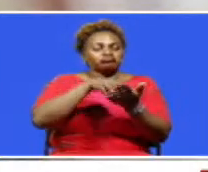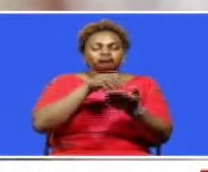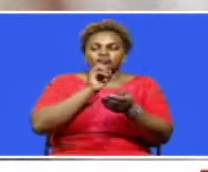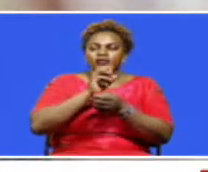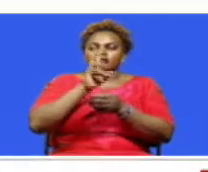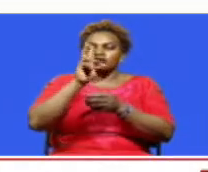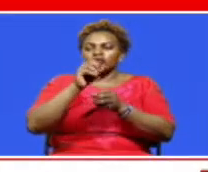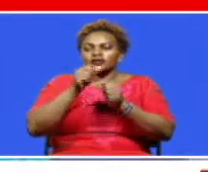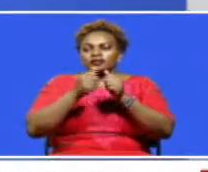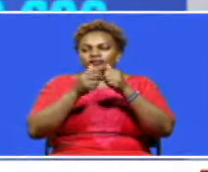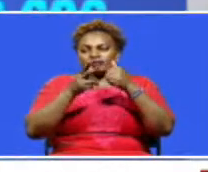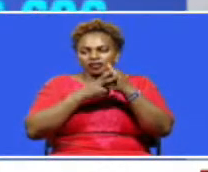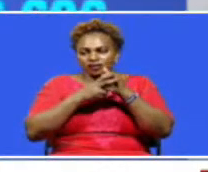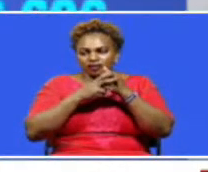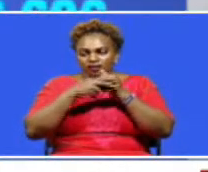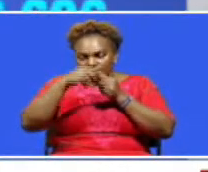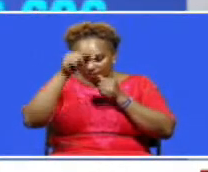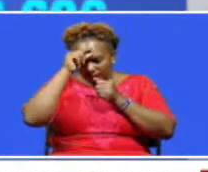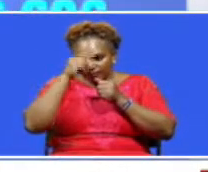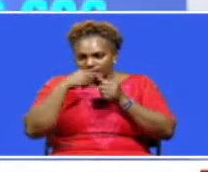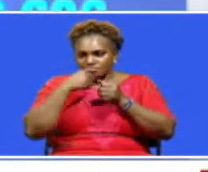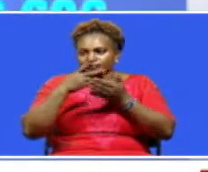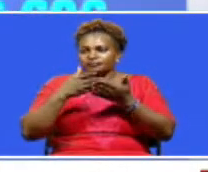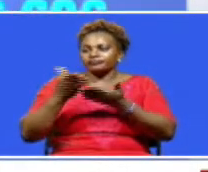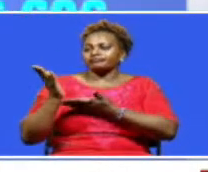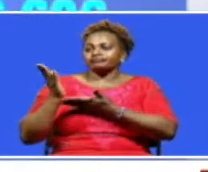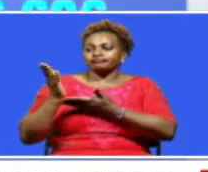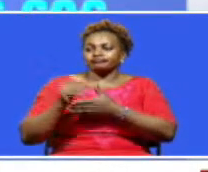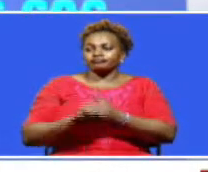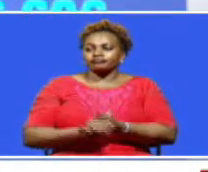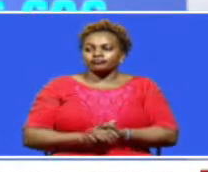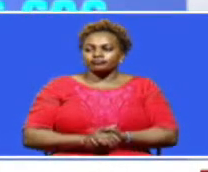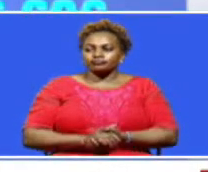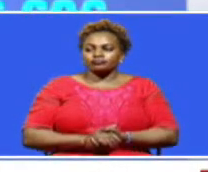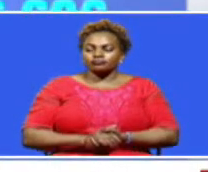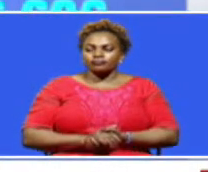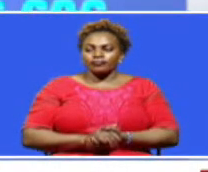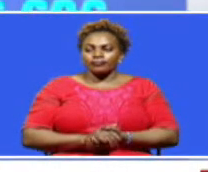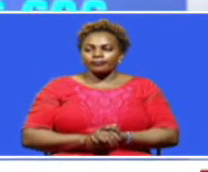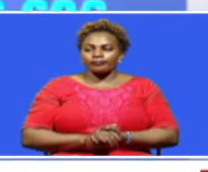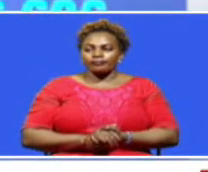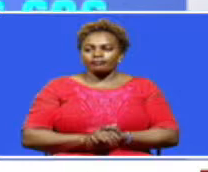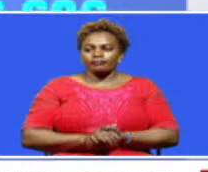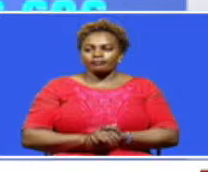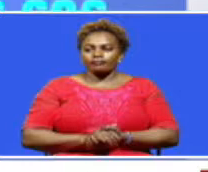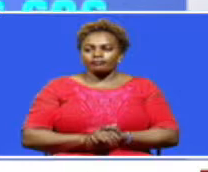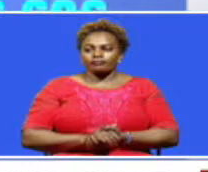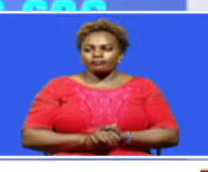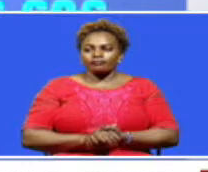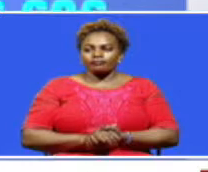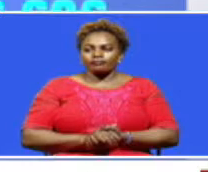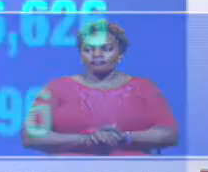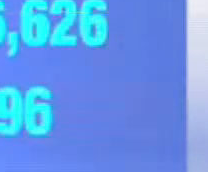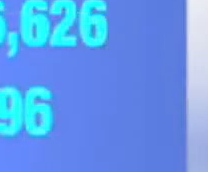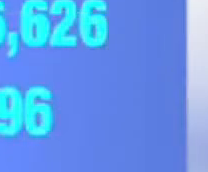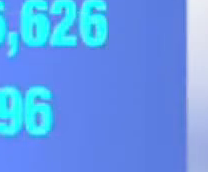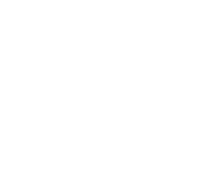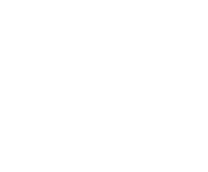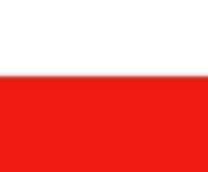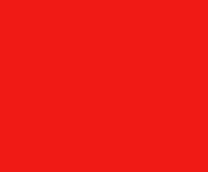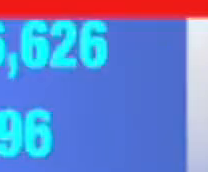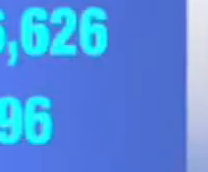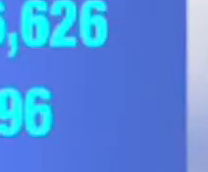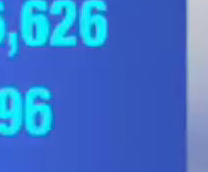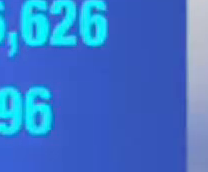In the 2017 election, Governor Ann Waiguru battled it out with NAK Kenya Party Leader Martha Karua, trouncing her after she